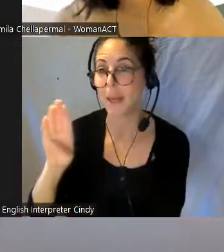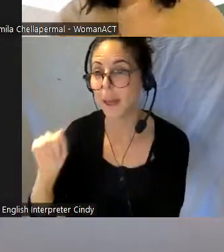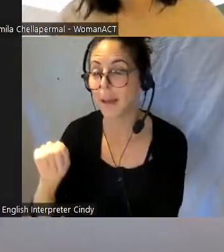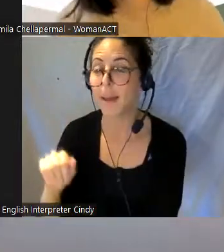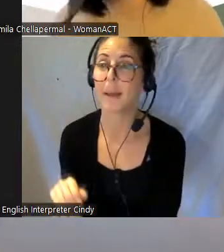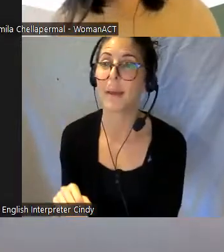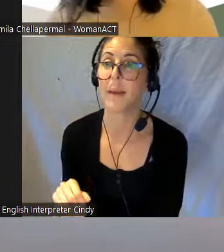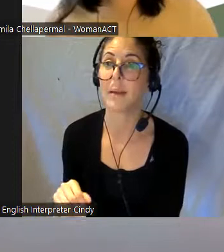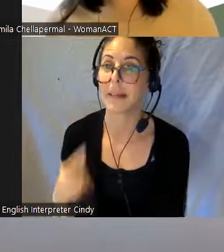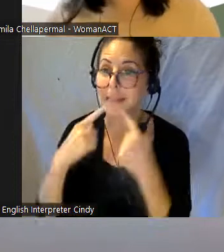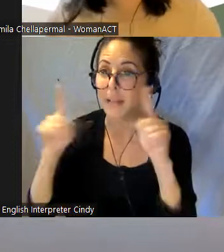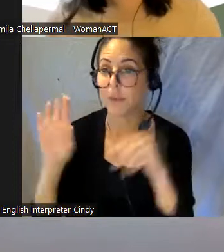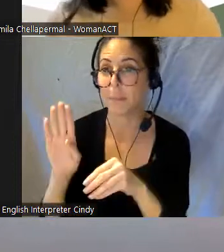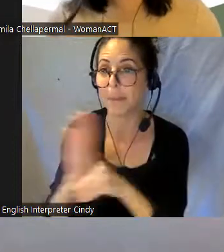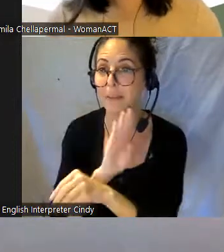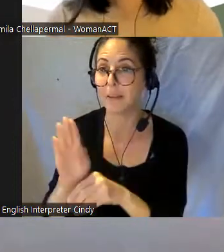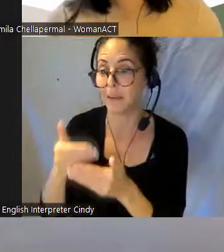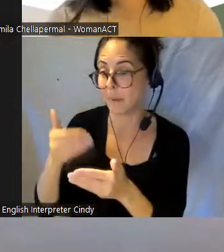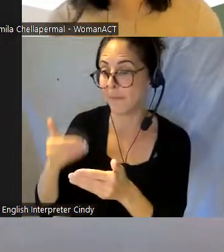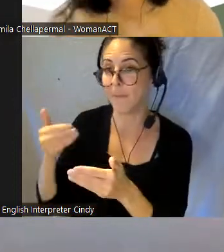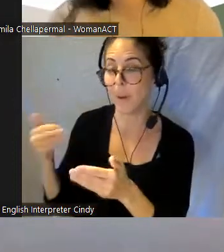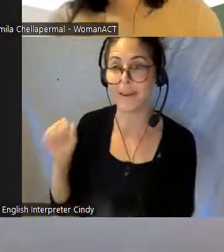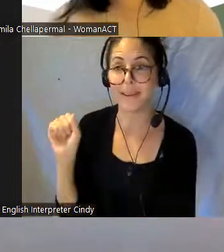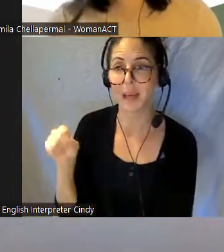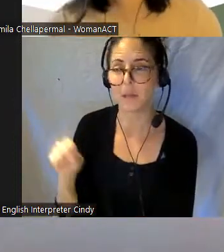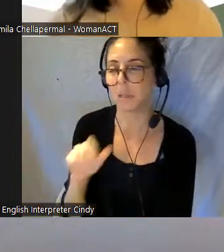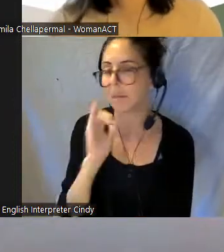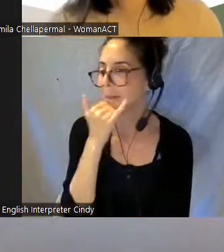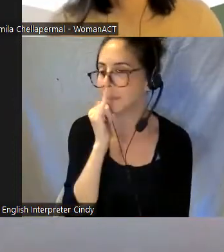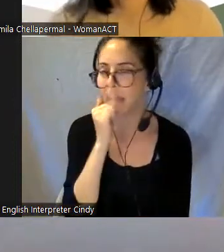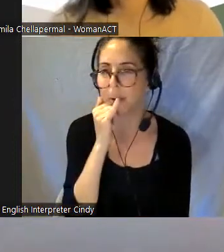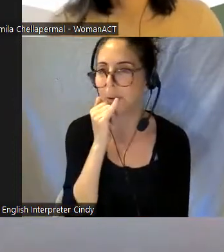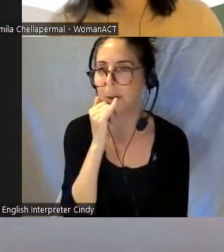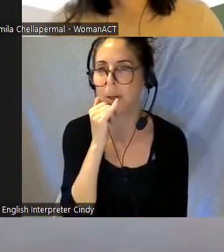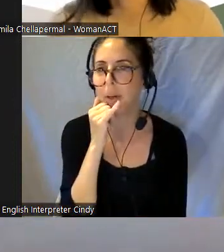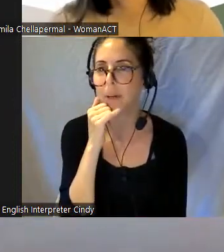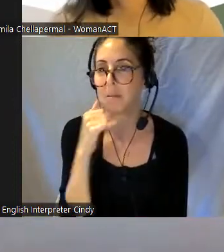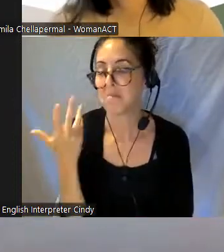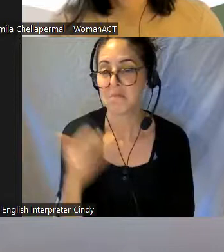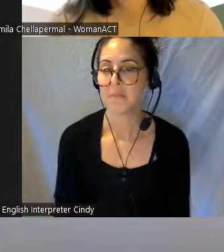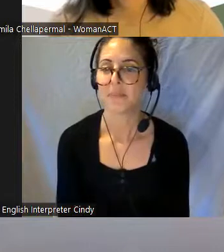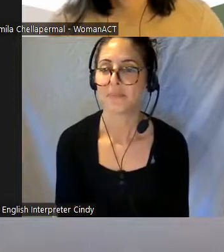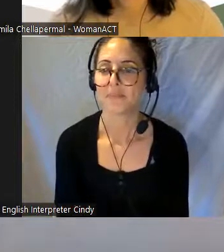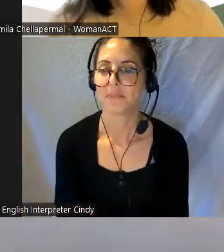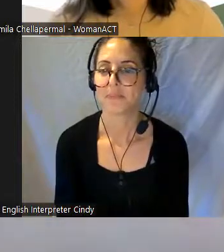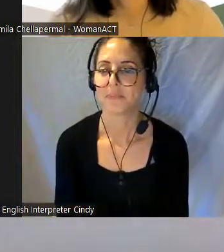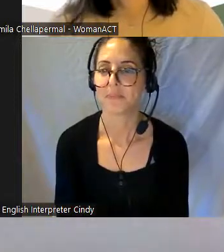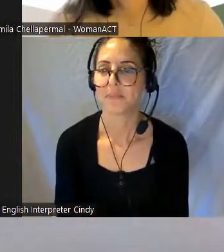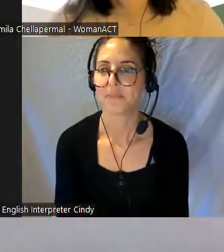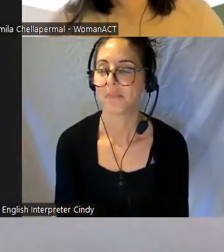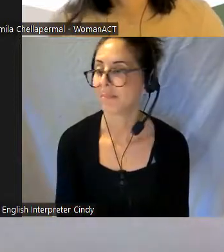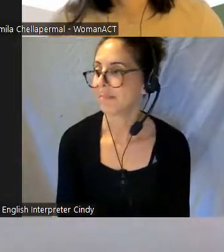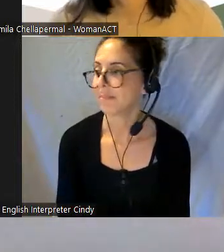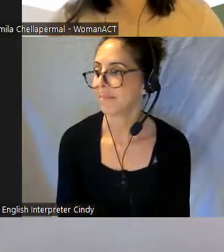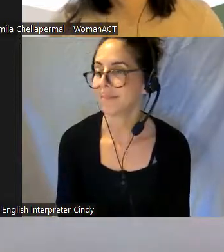more successful businesses as well. So it doesn't seem to play a role in that. Okay. I think that